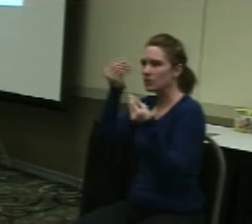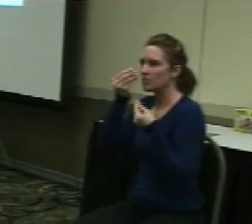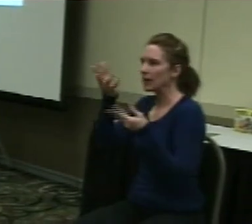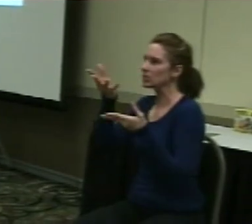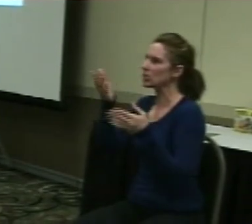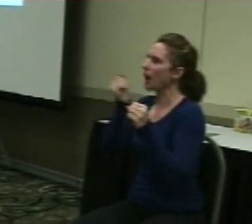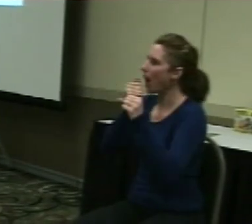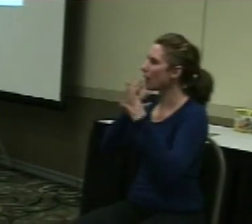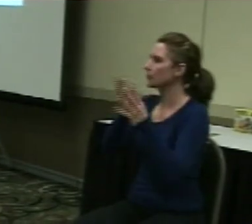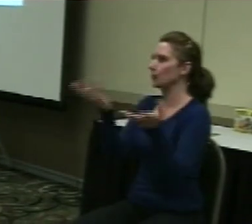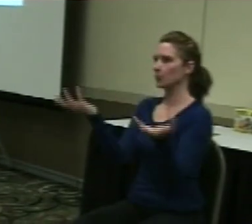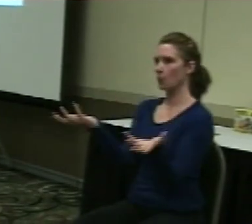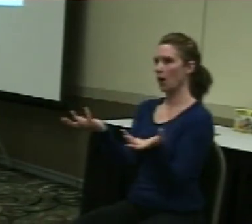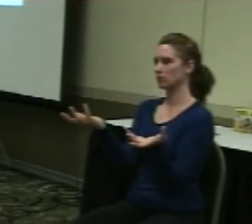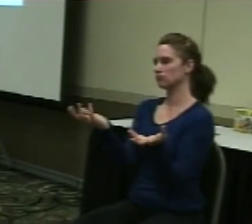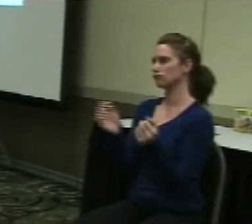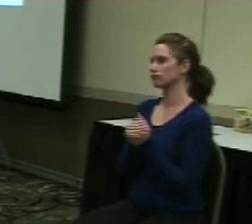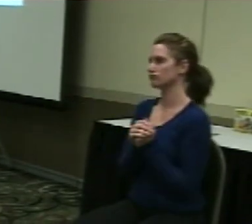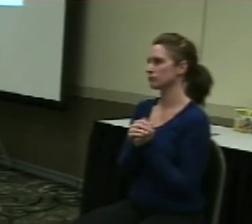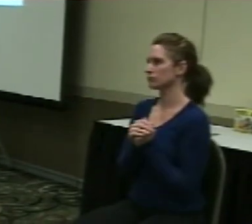and then